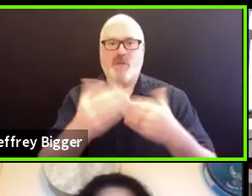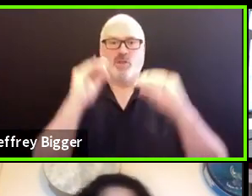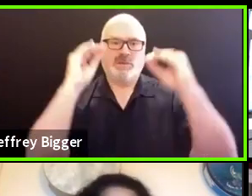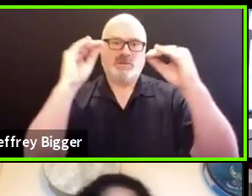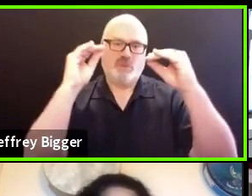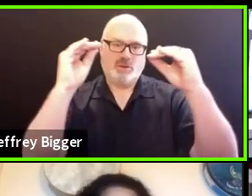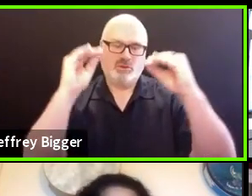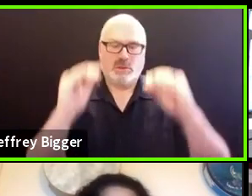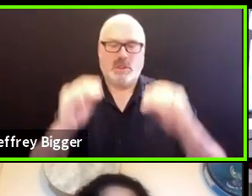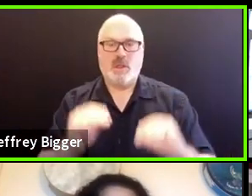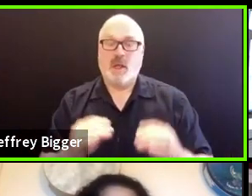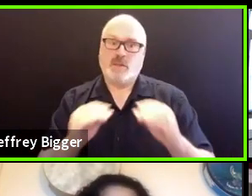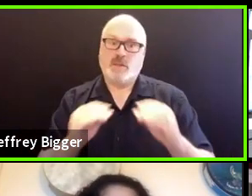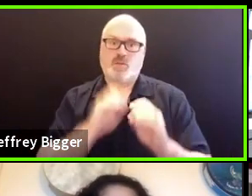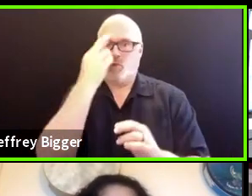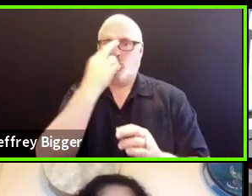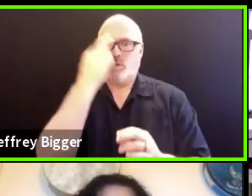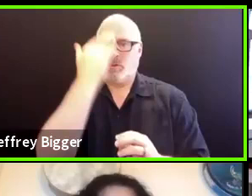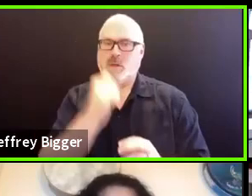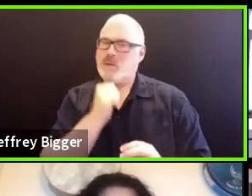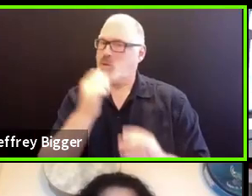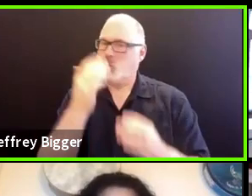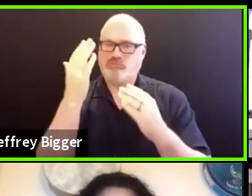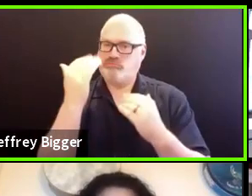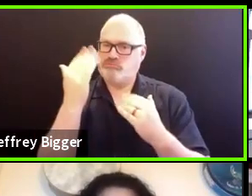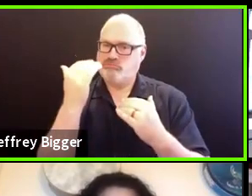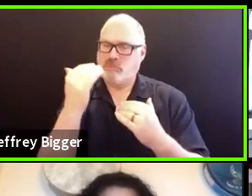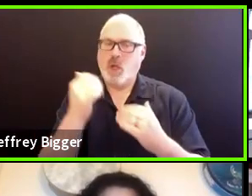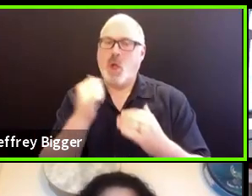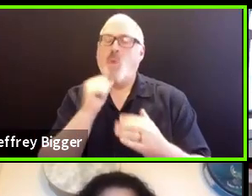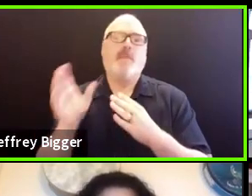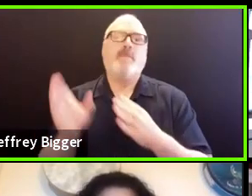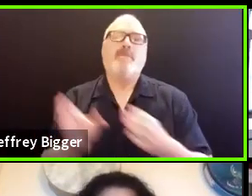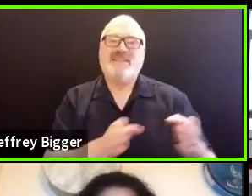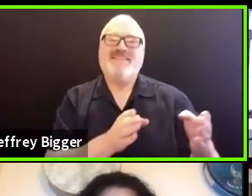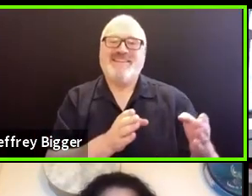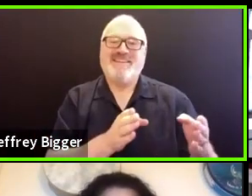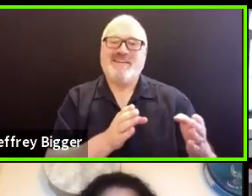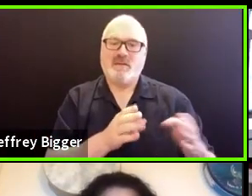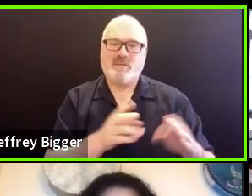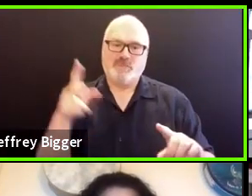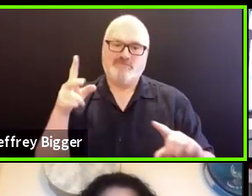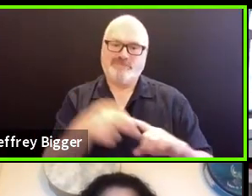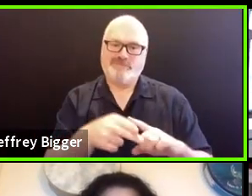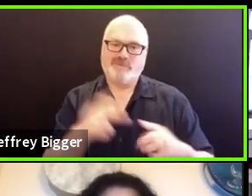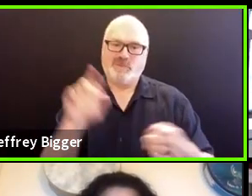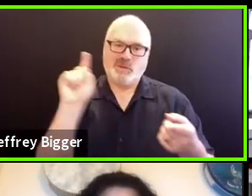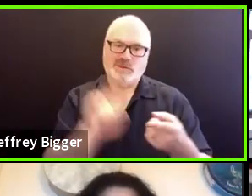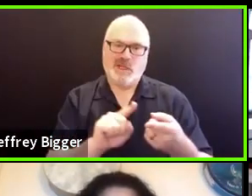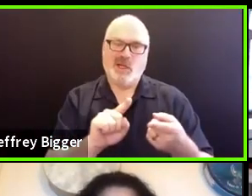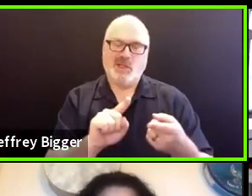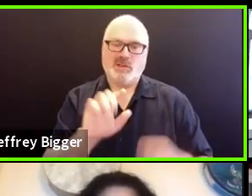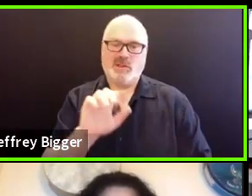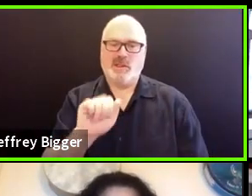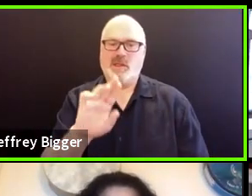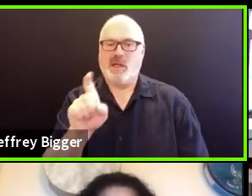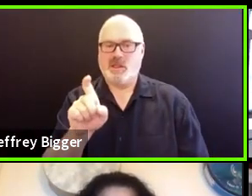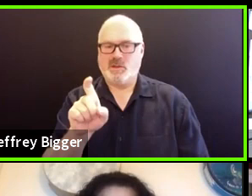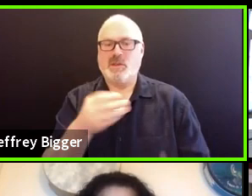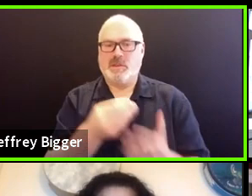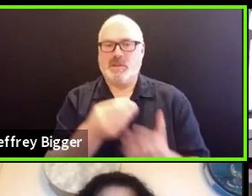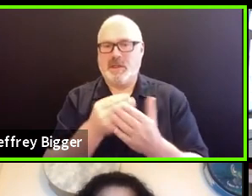further reasons why we do not anticipate, or why we are planning for significant reductions in our auxiliary revenue for next